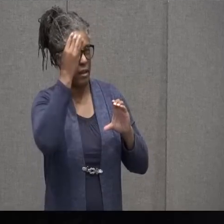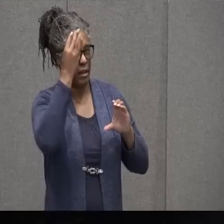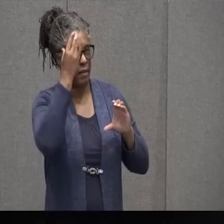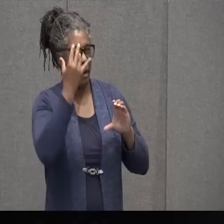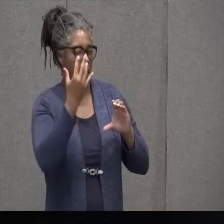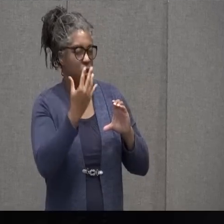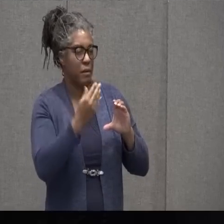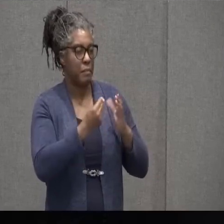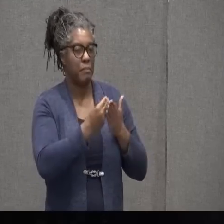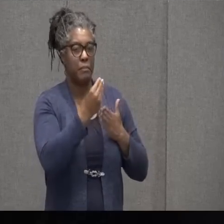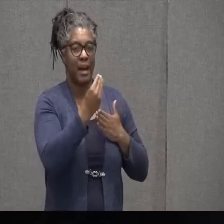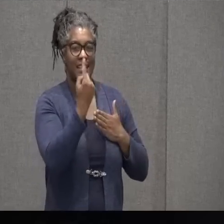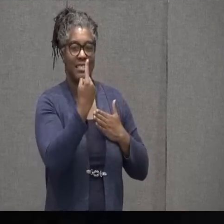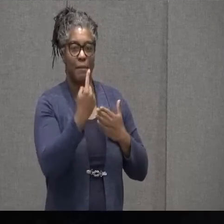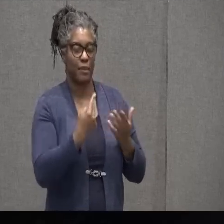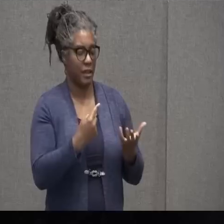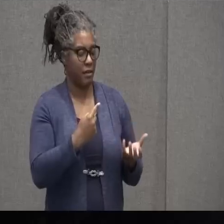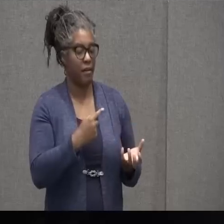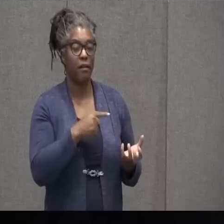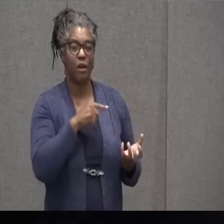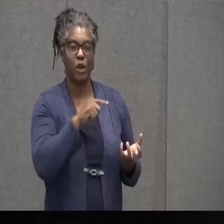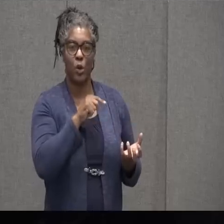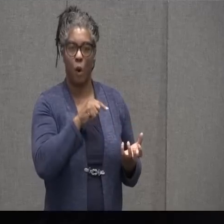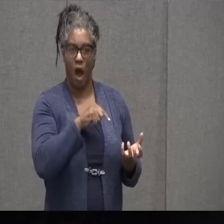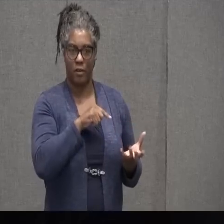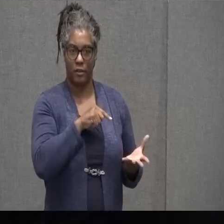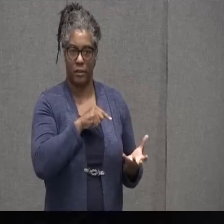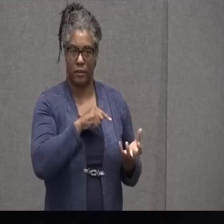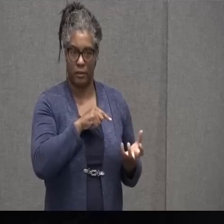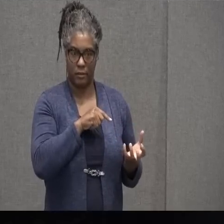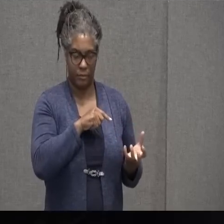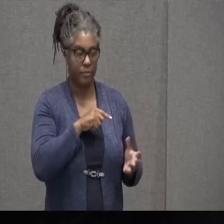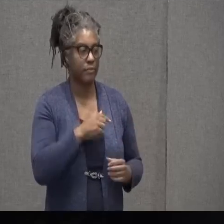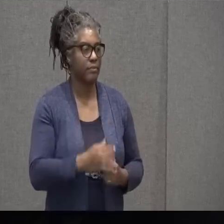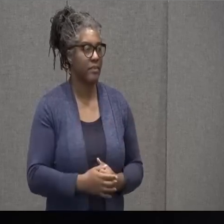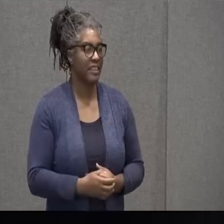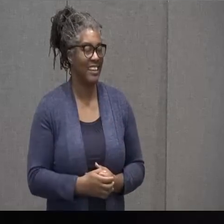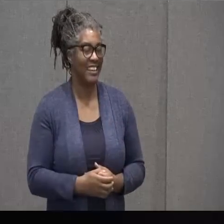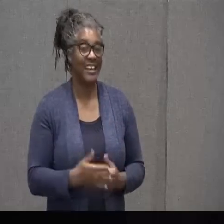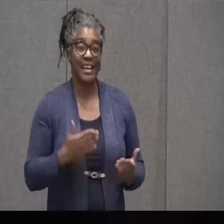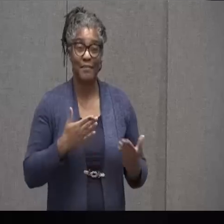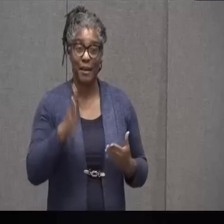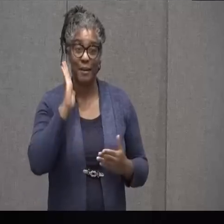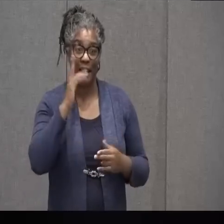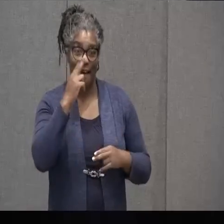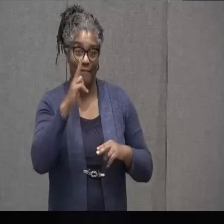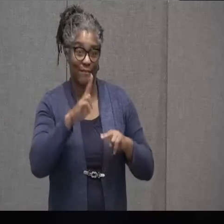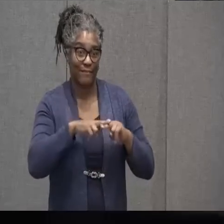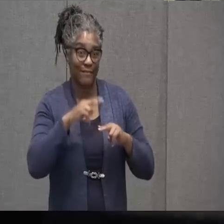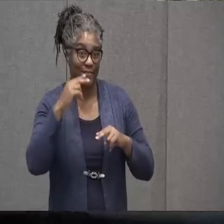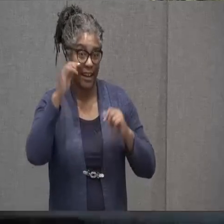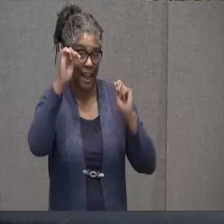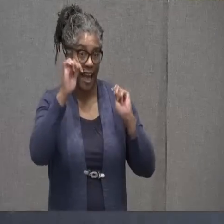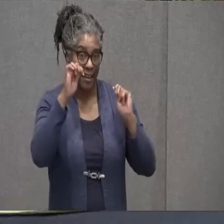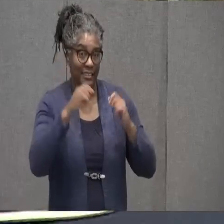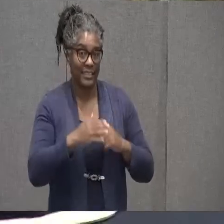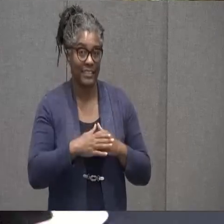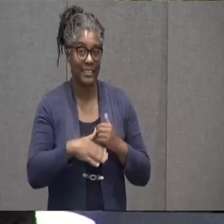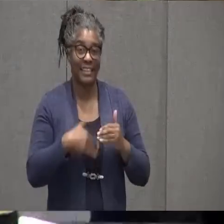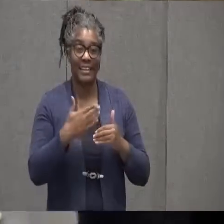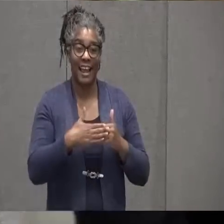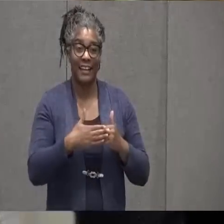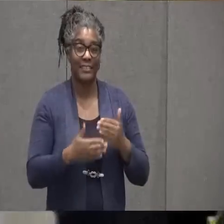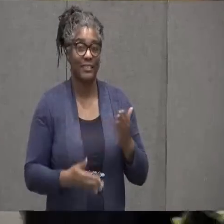our wants. And it might be a fun hat. All right, so let's see what we have here. So the next page